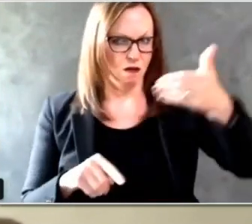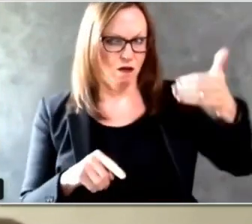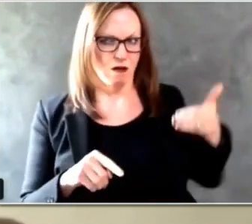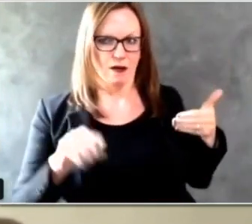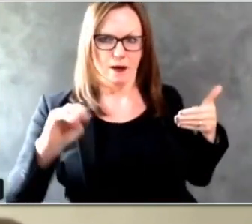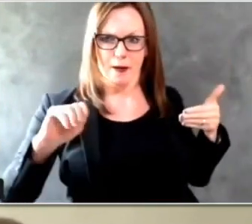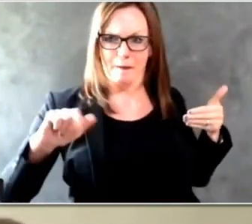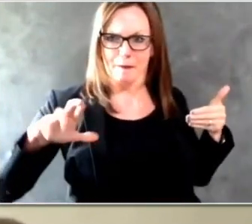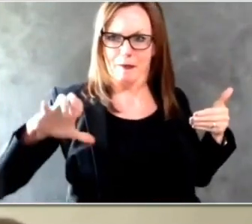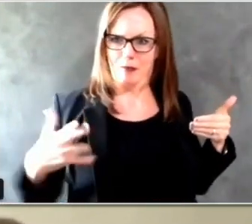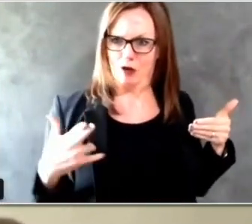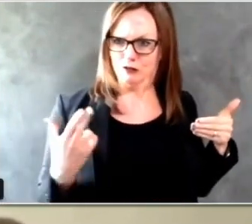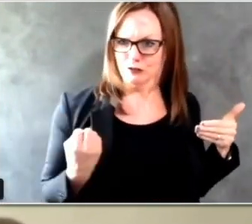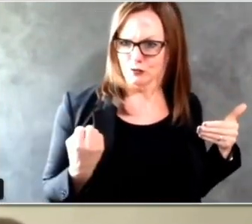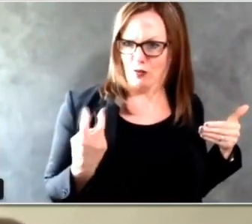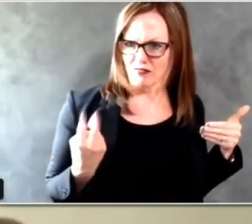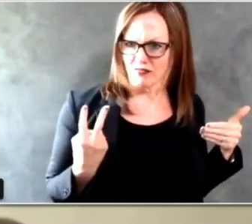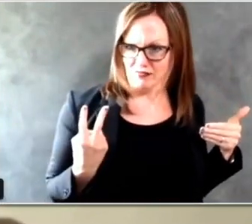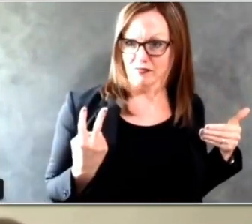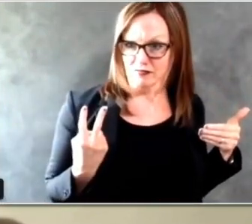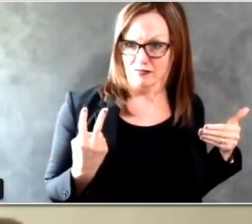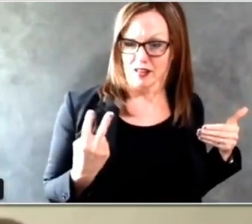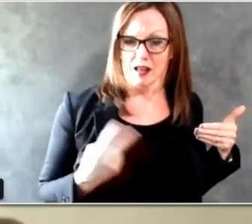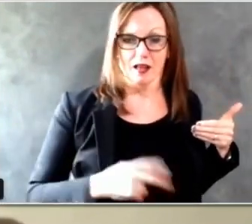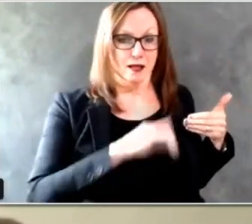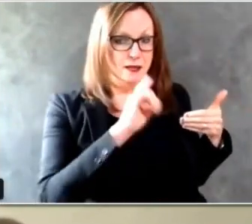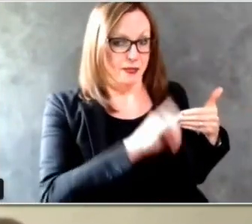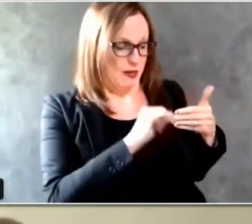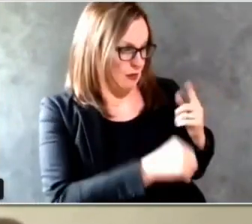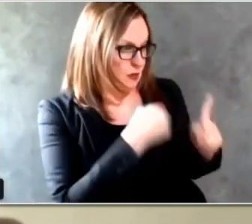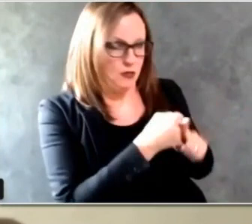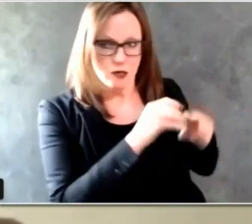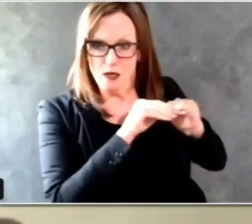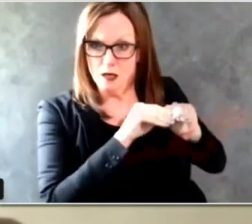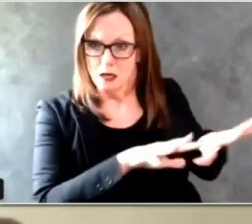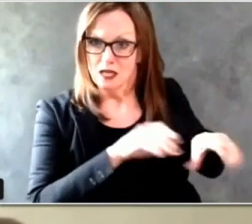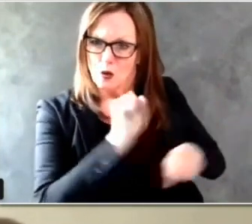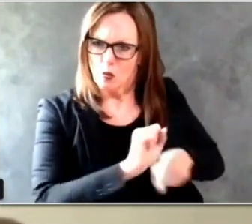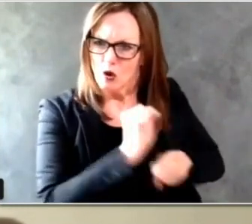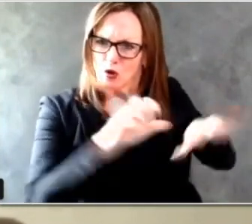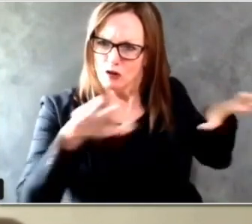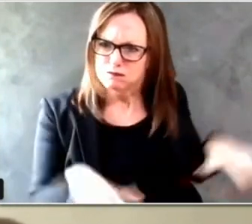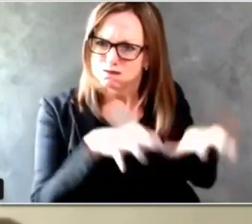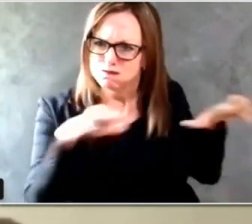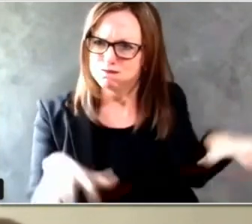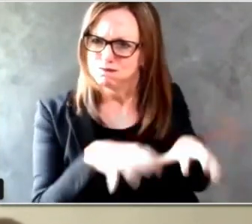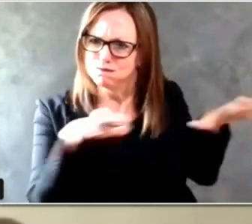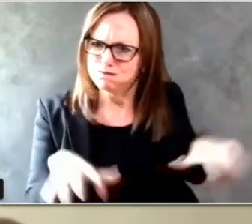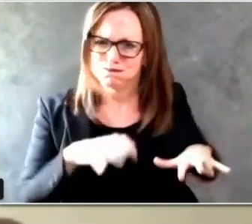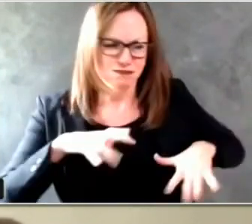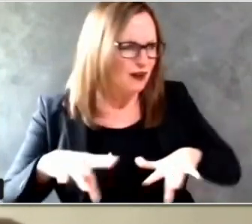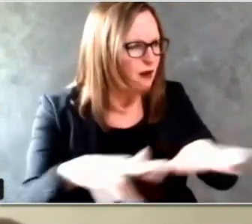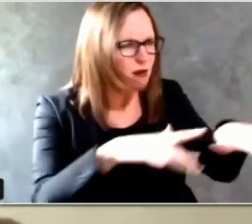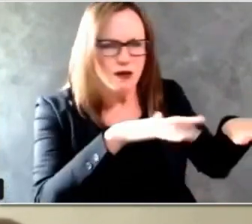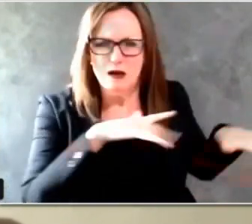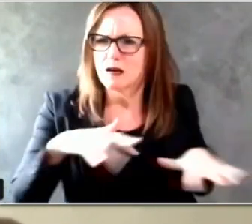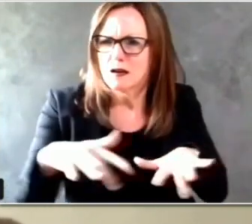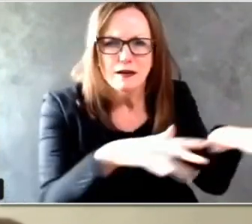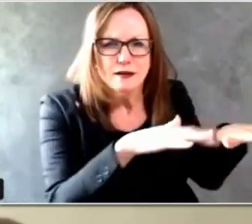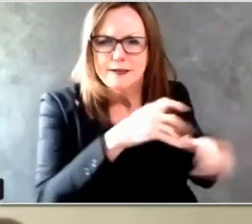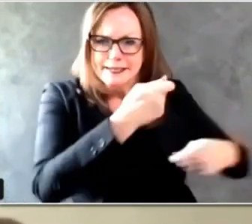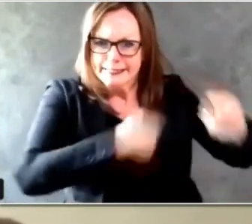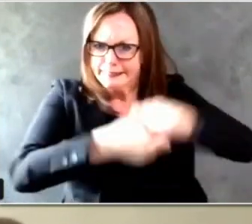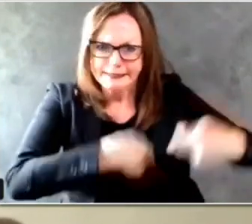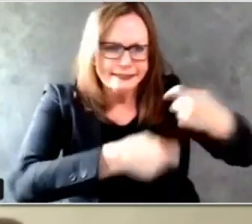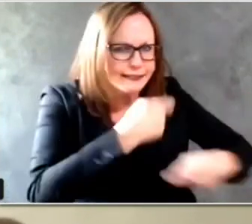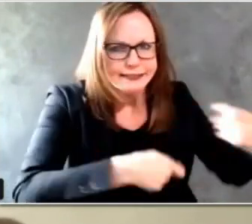Wisconsin's response to the pandemic, and they've been engaged every day since then in an effort to serve you, their fellow Wisconsin citizens,